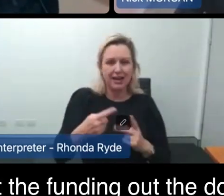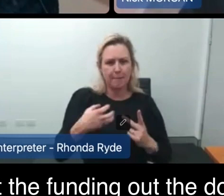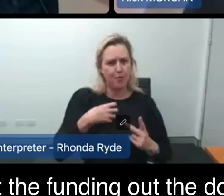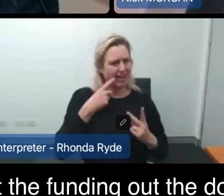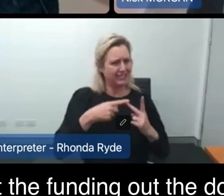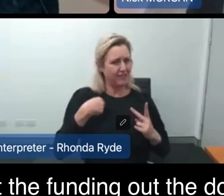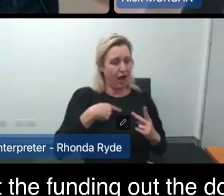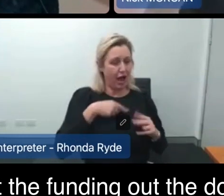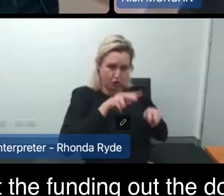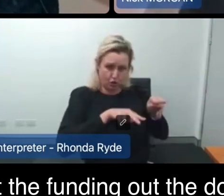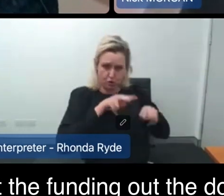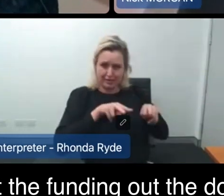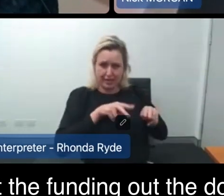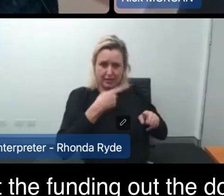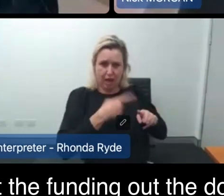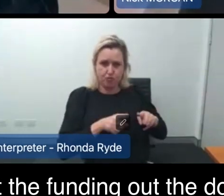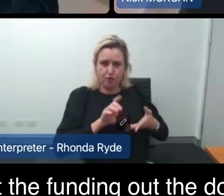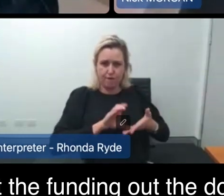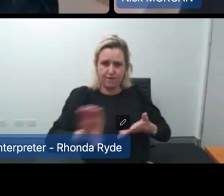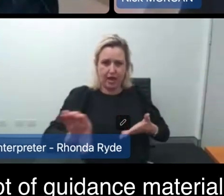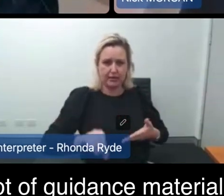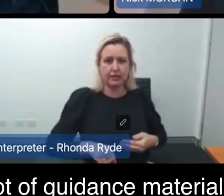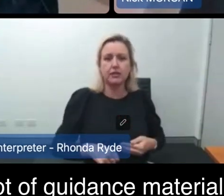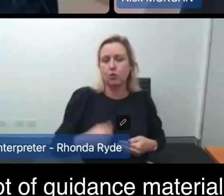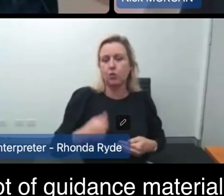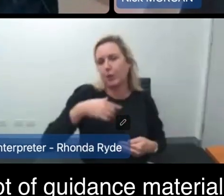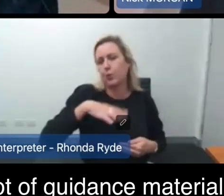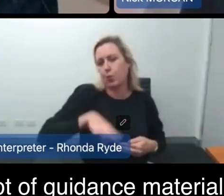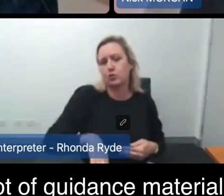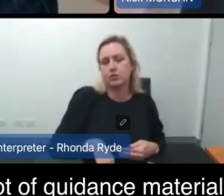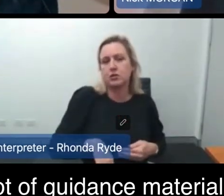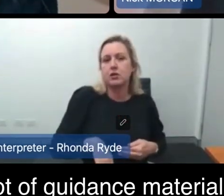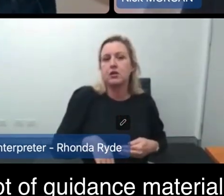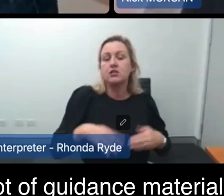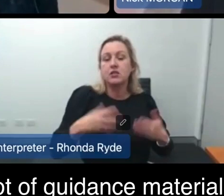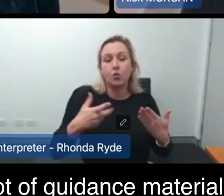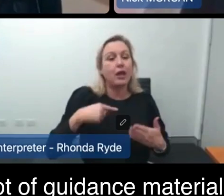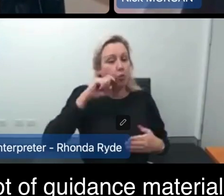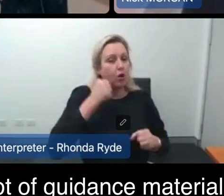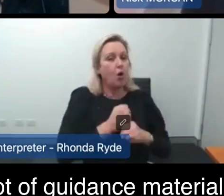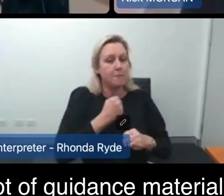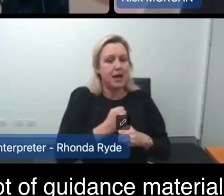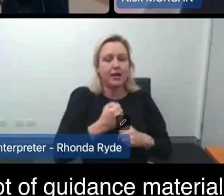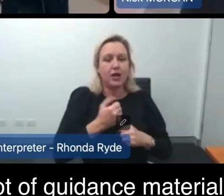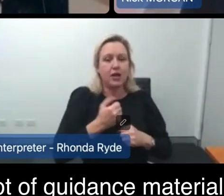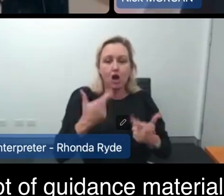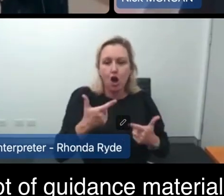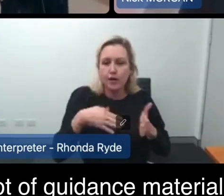assess and get the funding out the door. So we will be producing a lot of